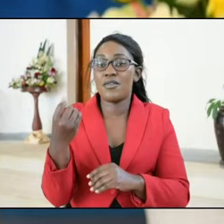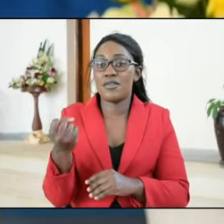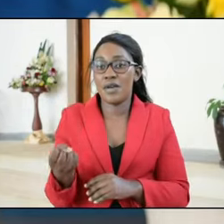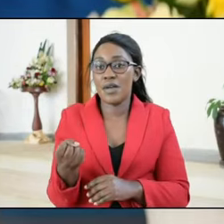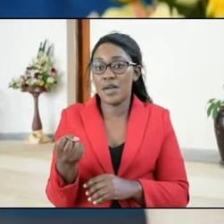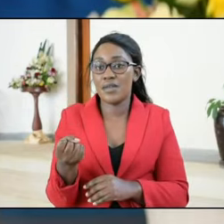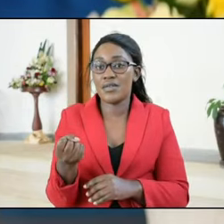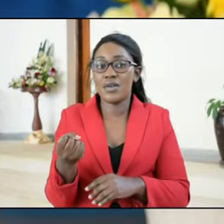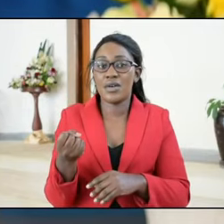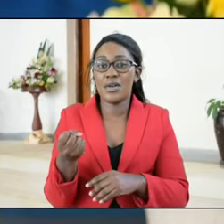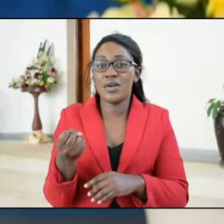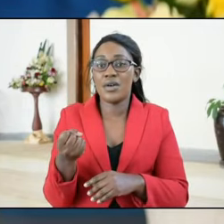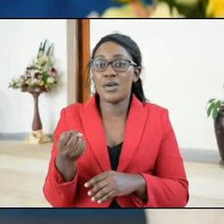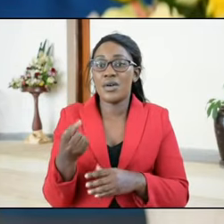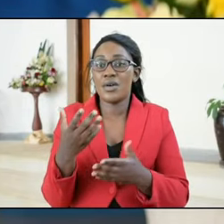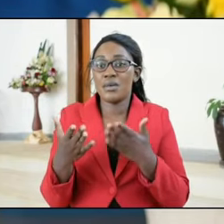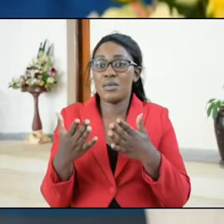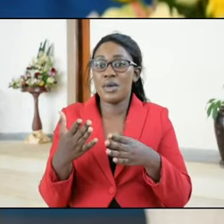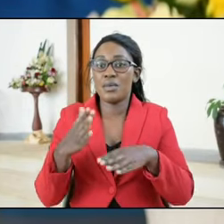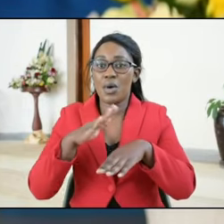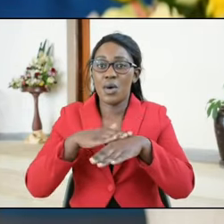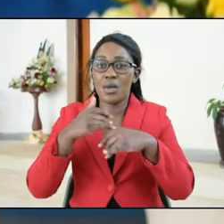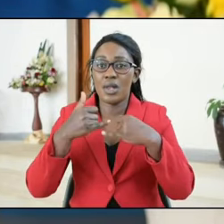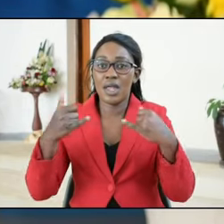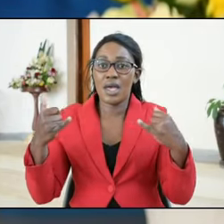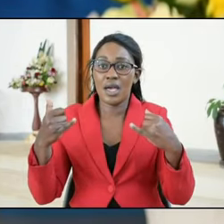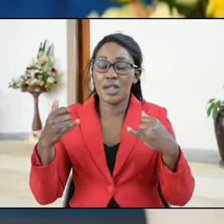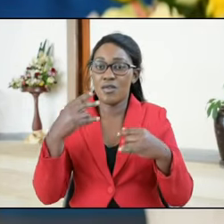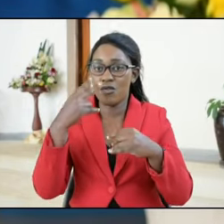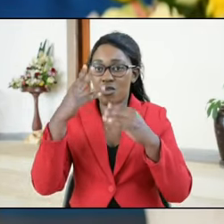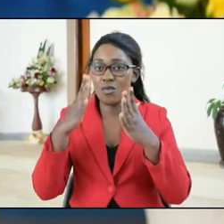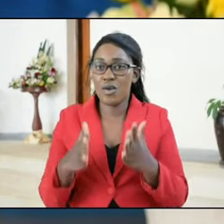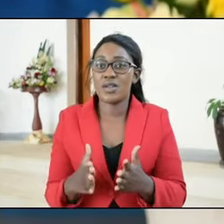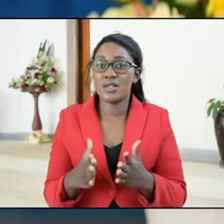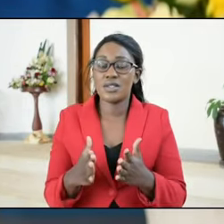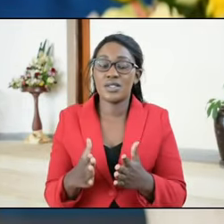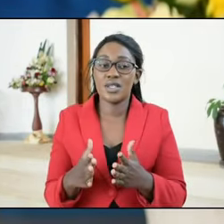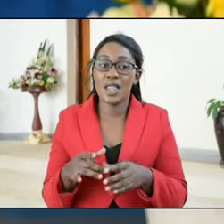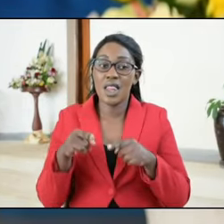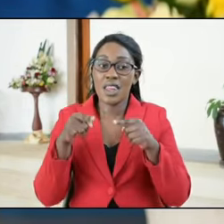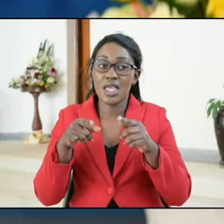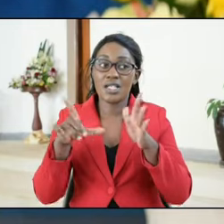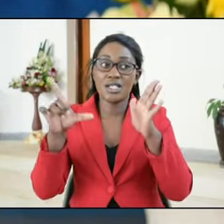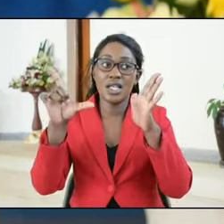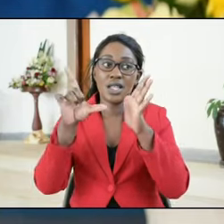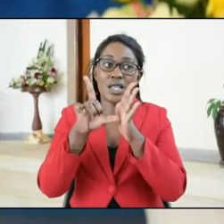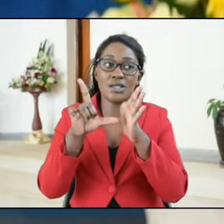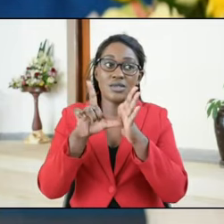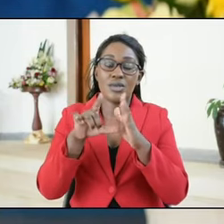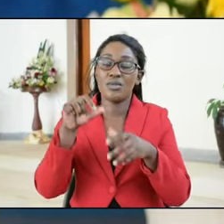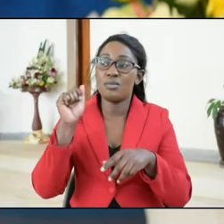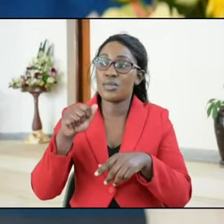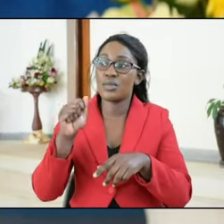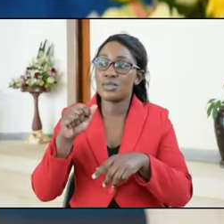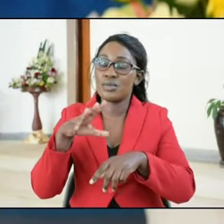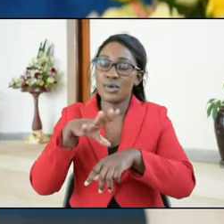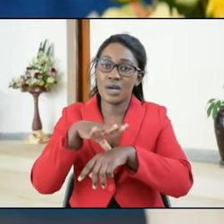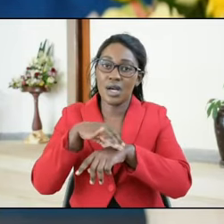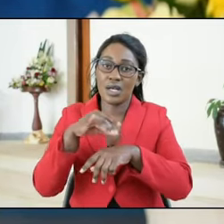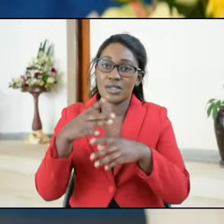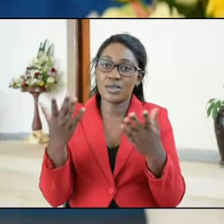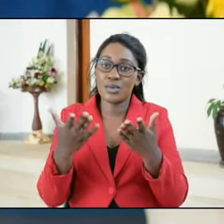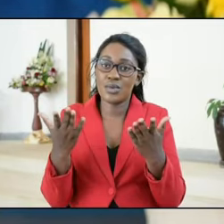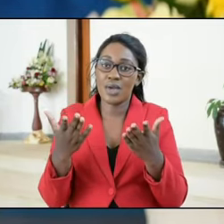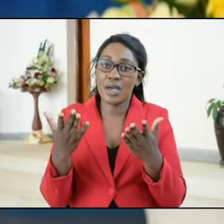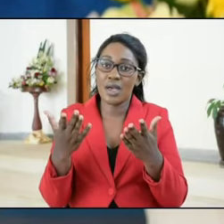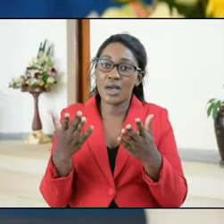viewers online, for our regular members, these lessons can be obtained on the net